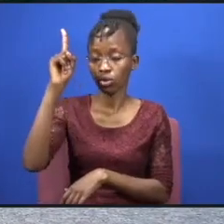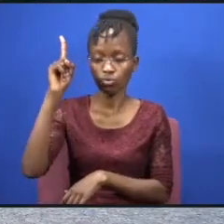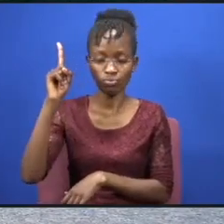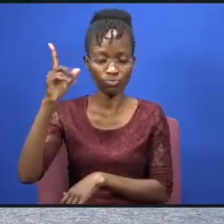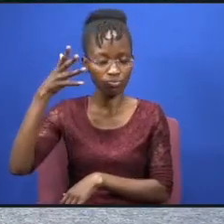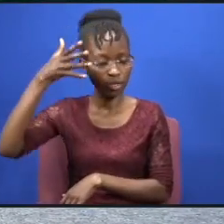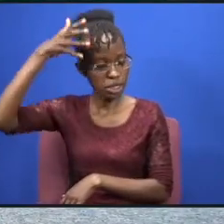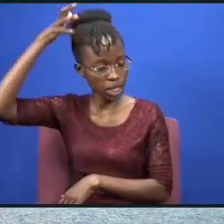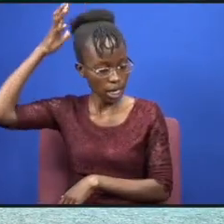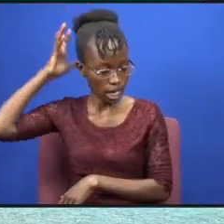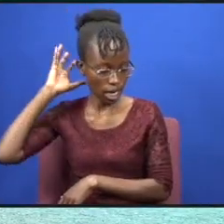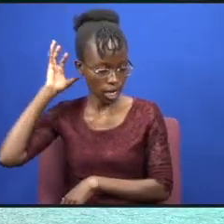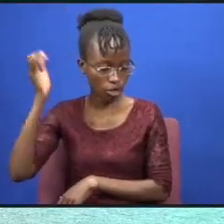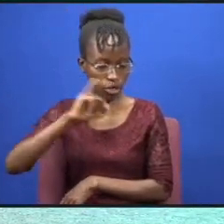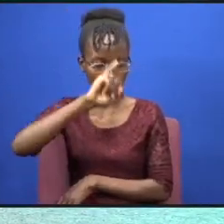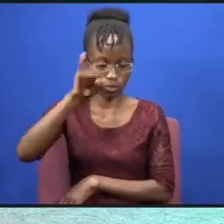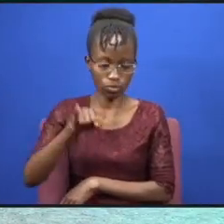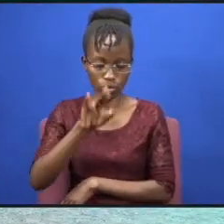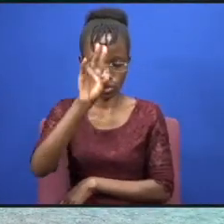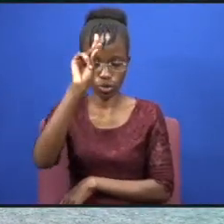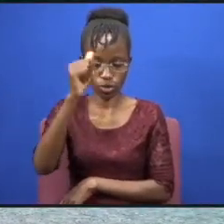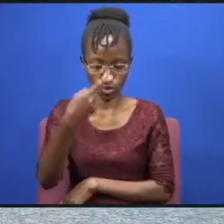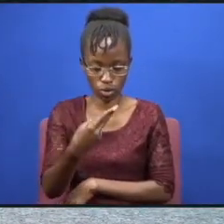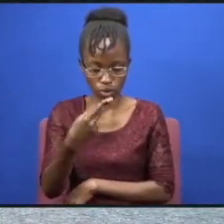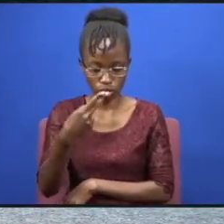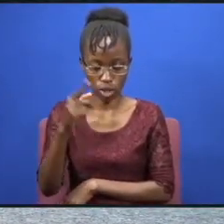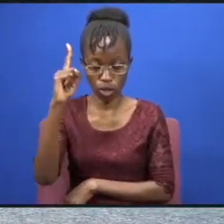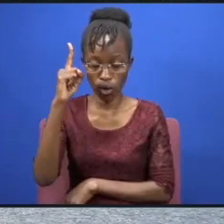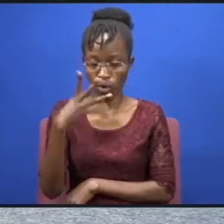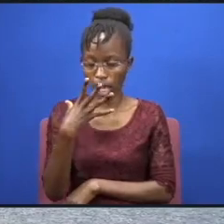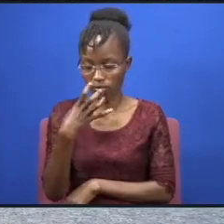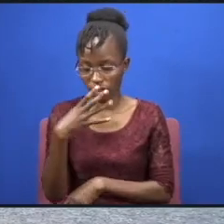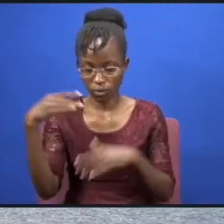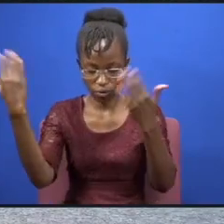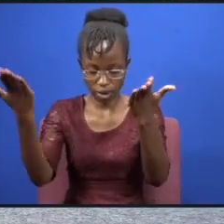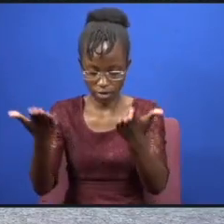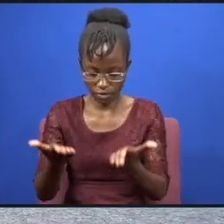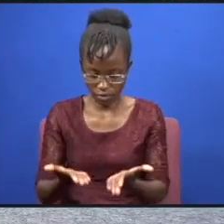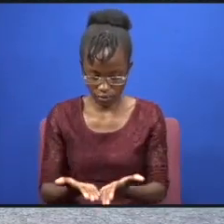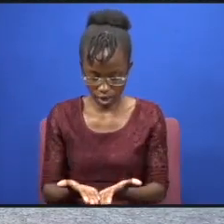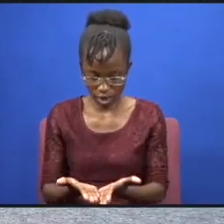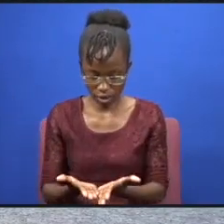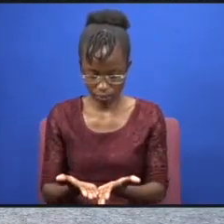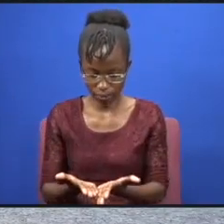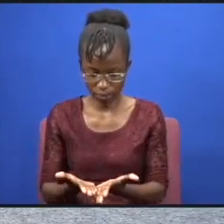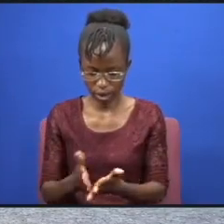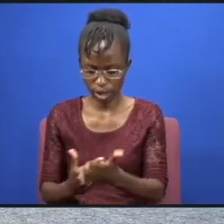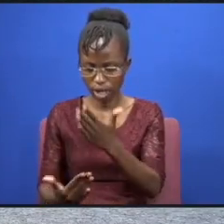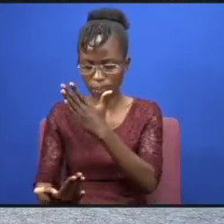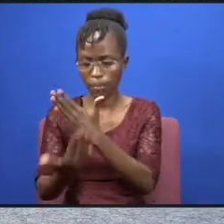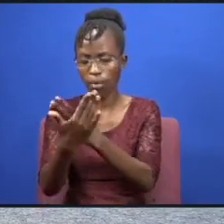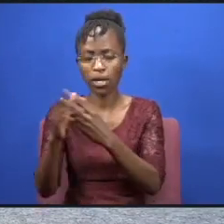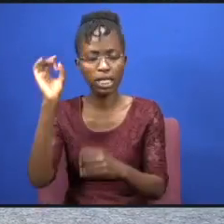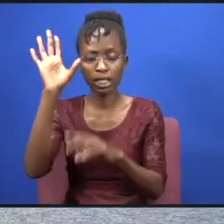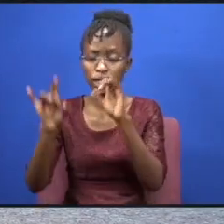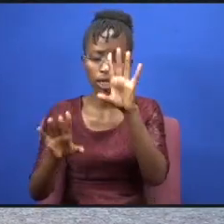of Judah. You are the Lion of the tribe. You're the Lily of the valley, the bright and morning star.